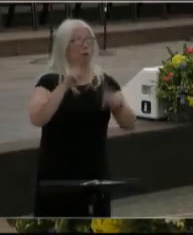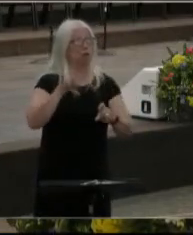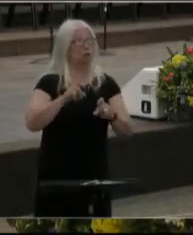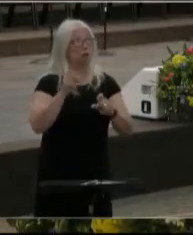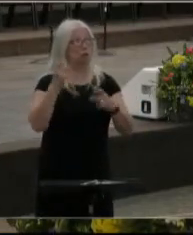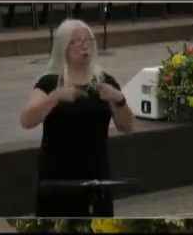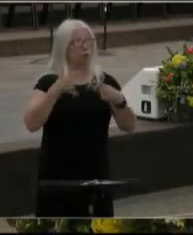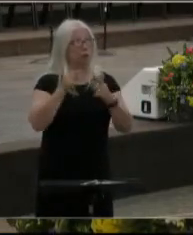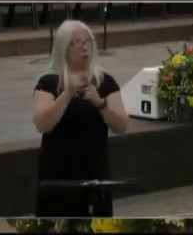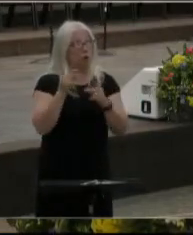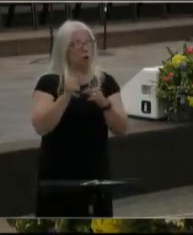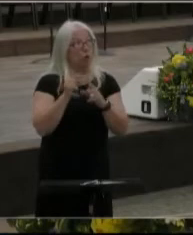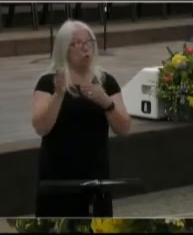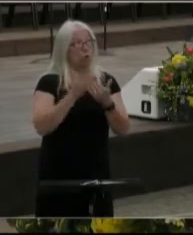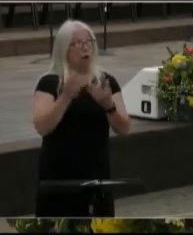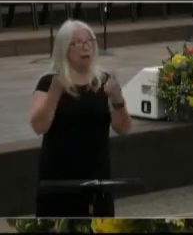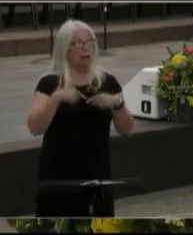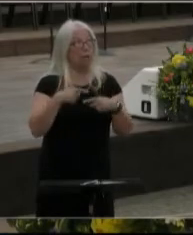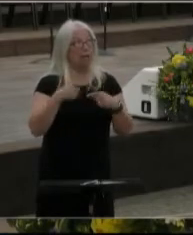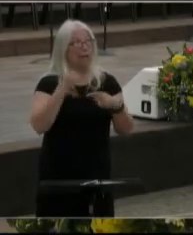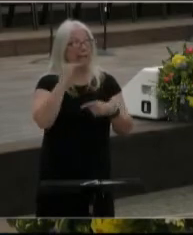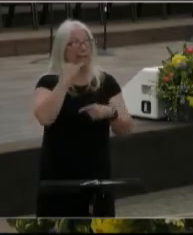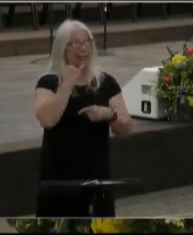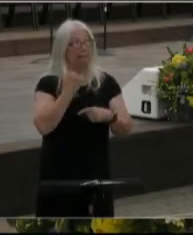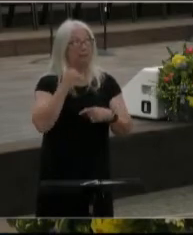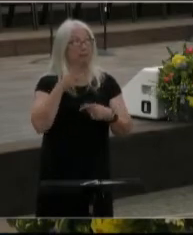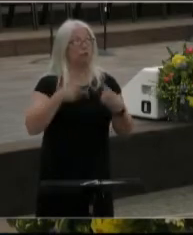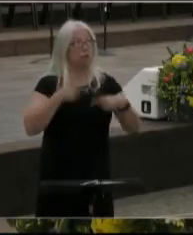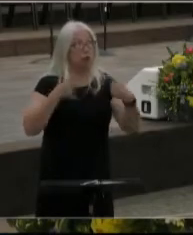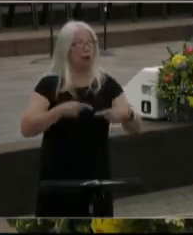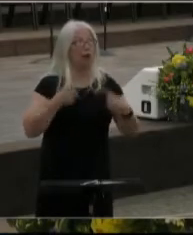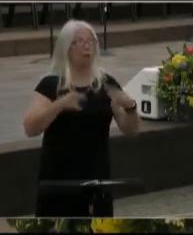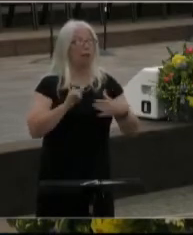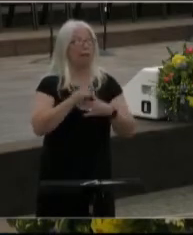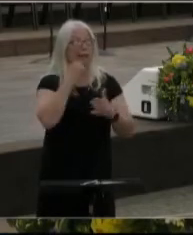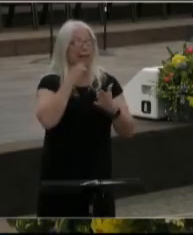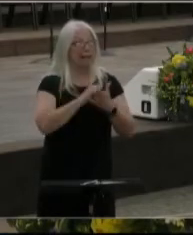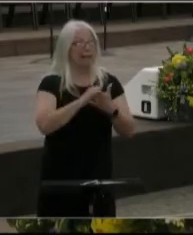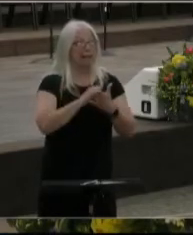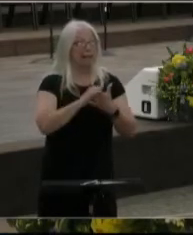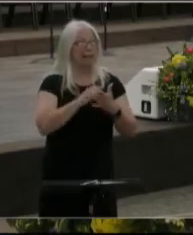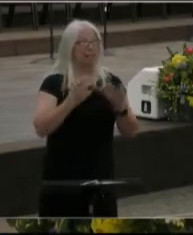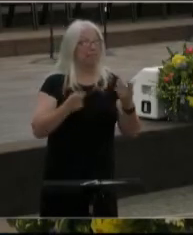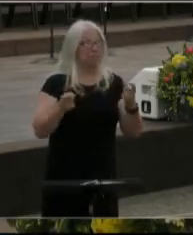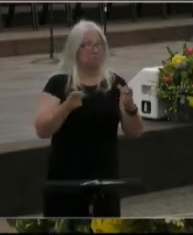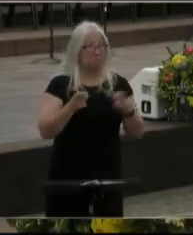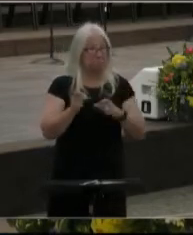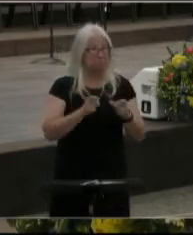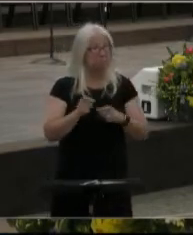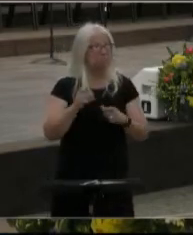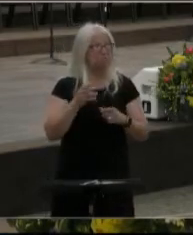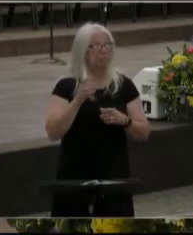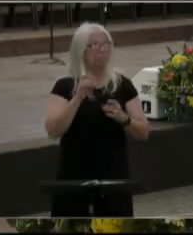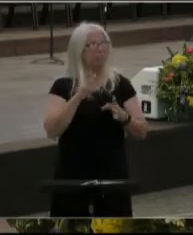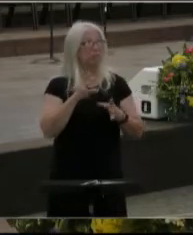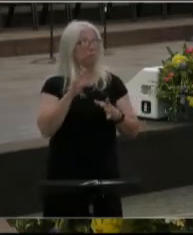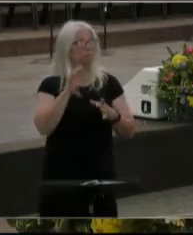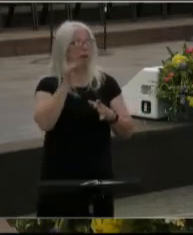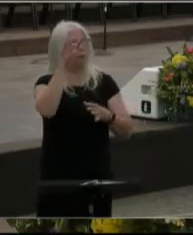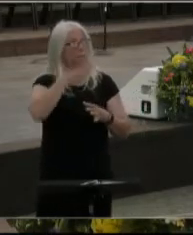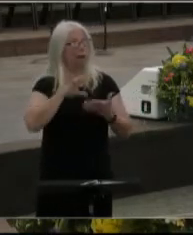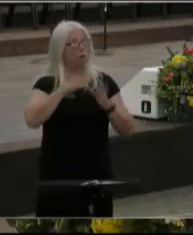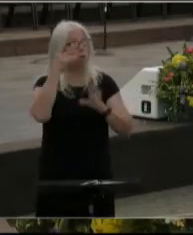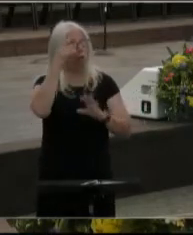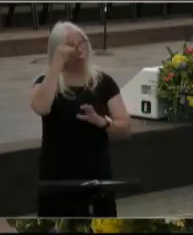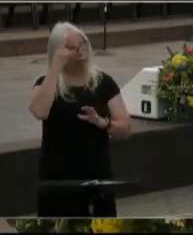and strifes of words, whereof cometh envy, strife, railings, evil surmisings, perverse disputings of men of